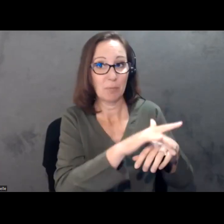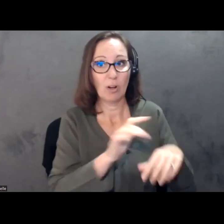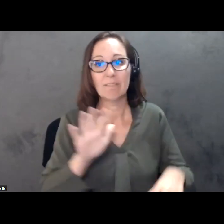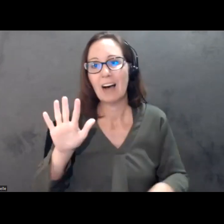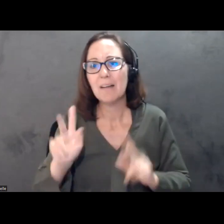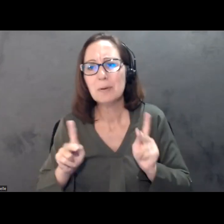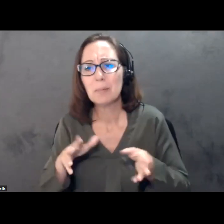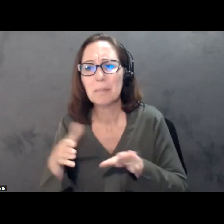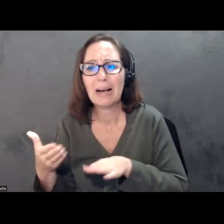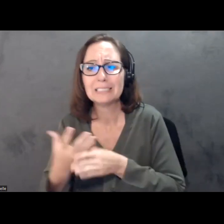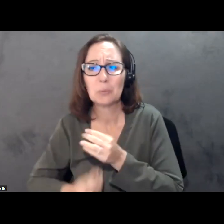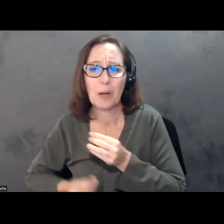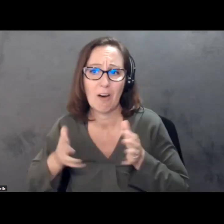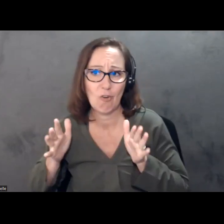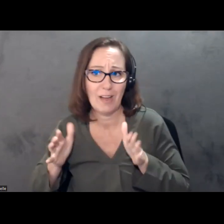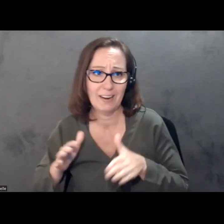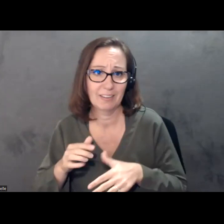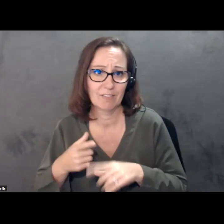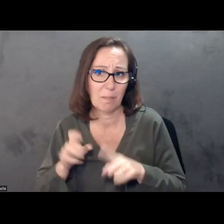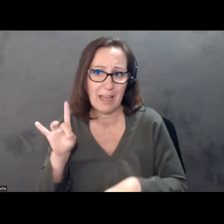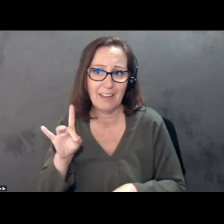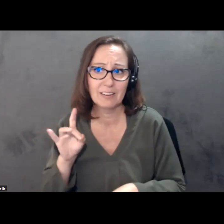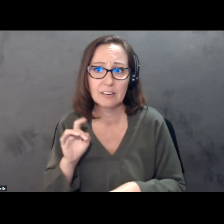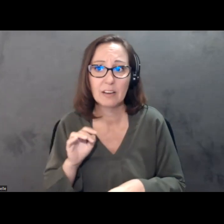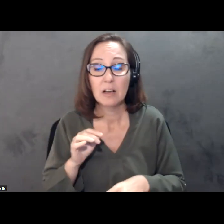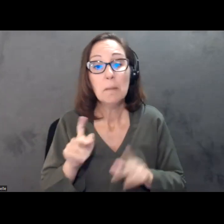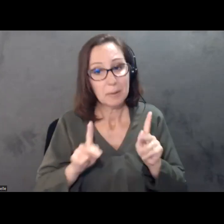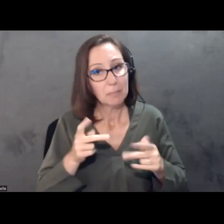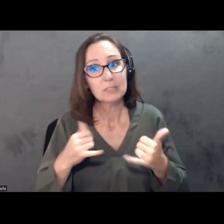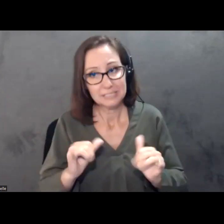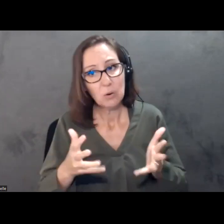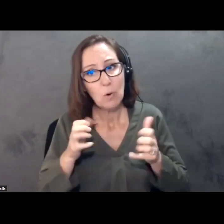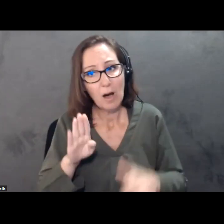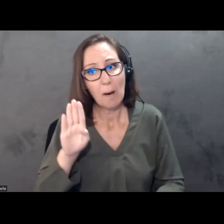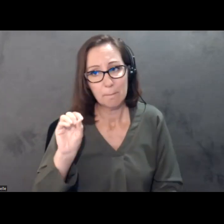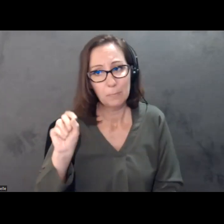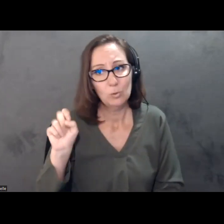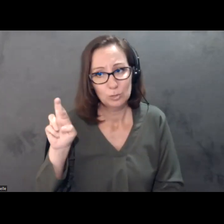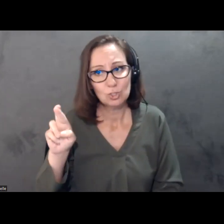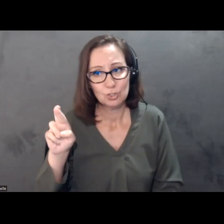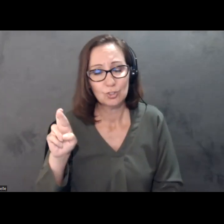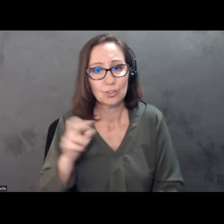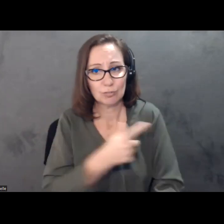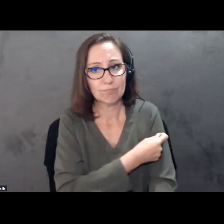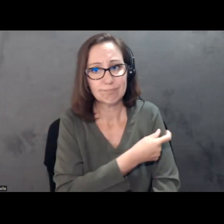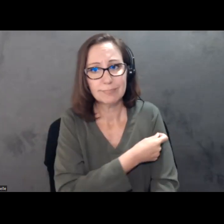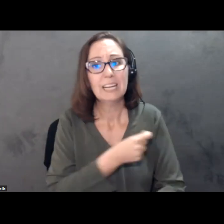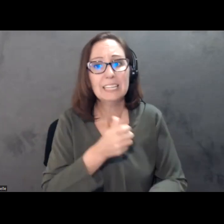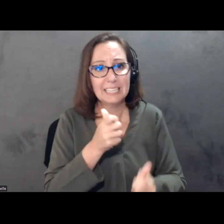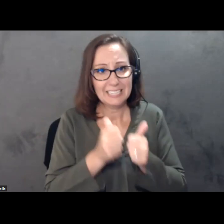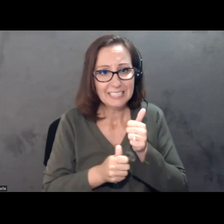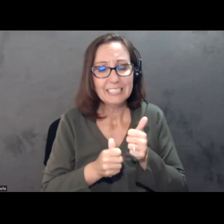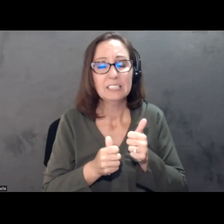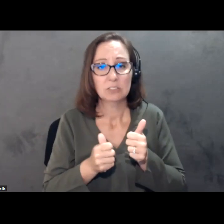passed away. The folks still do want to get their booster. Each folks comes with a